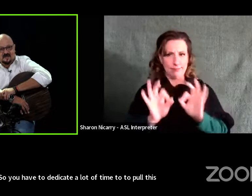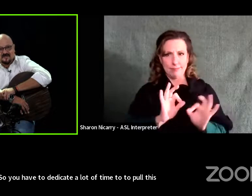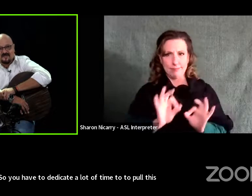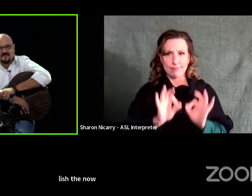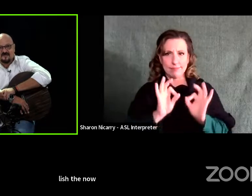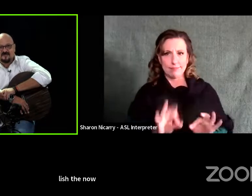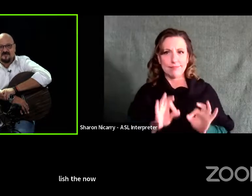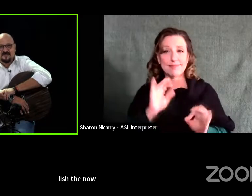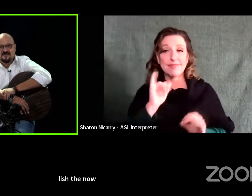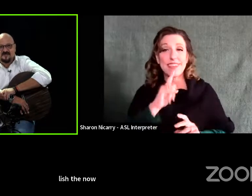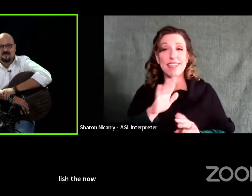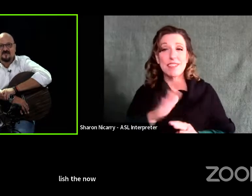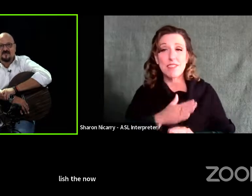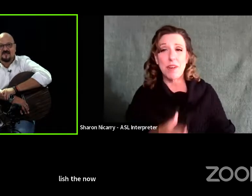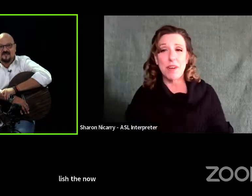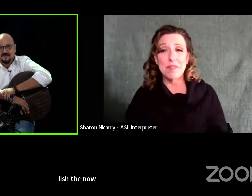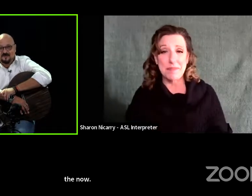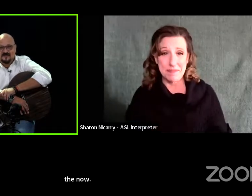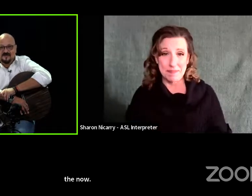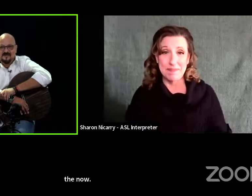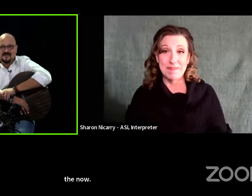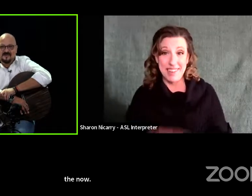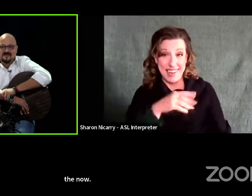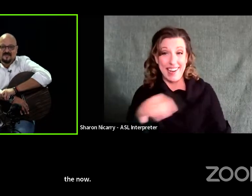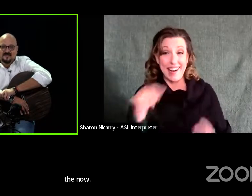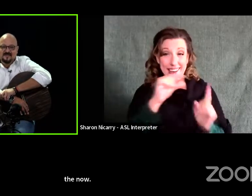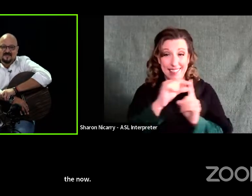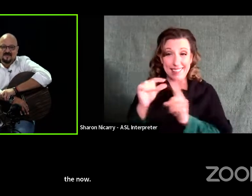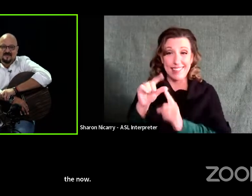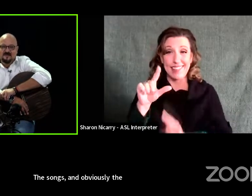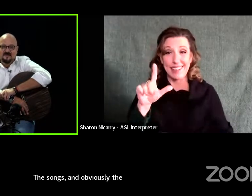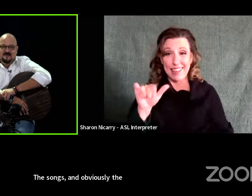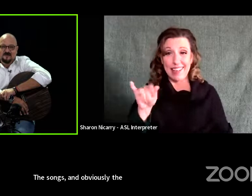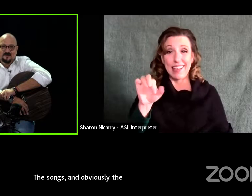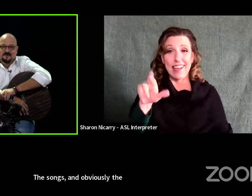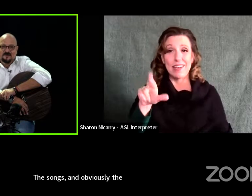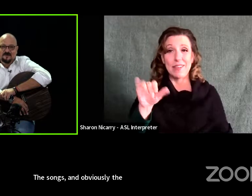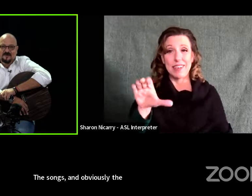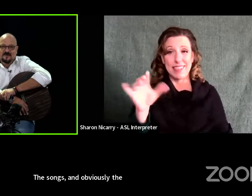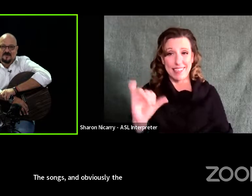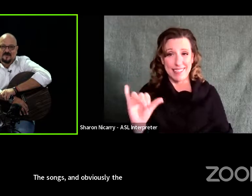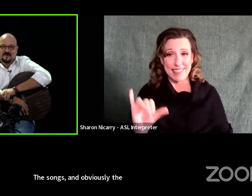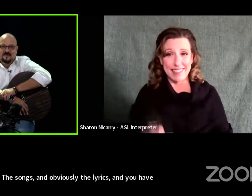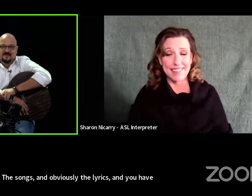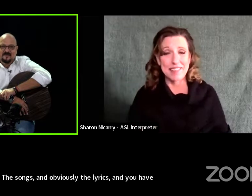the songs, and obviously the lyrics, and you have to